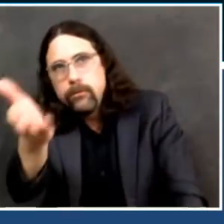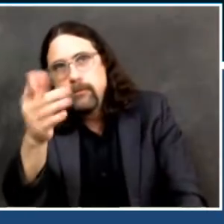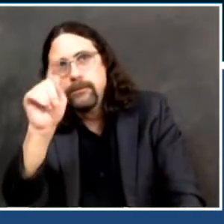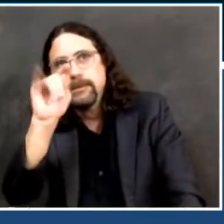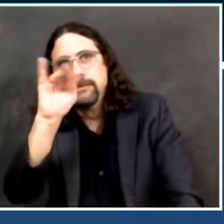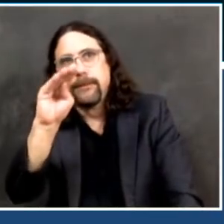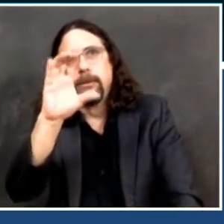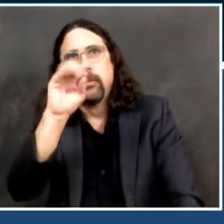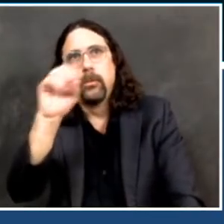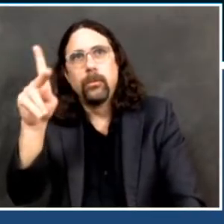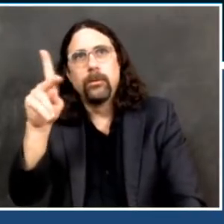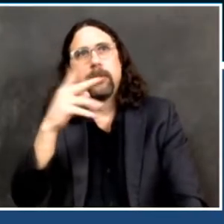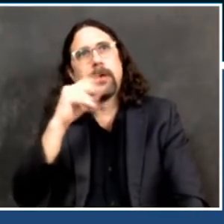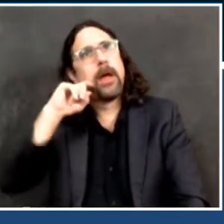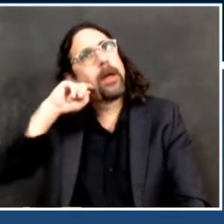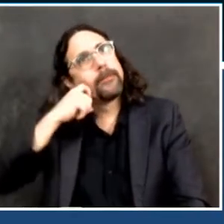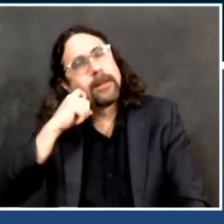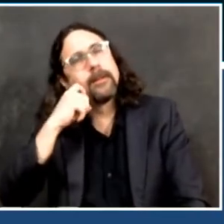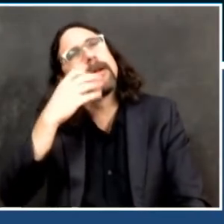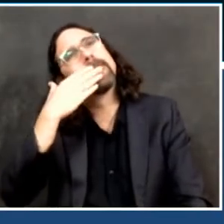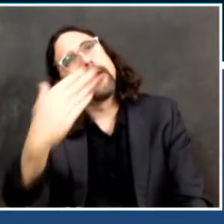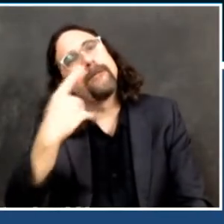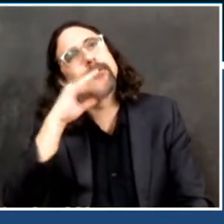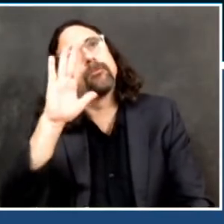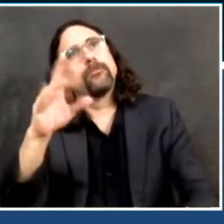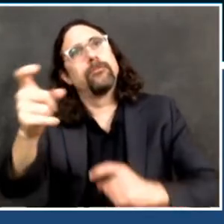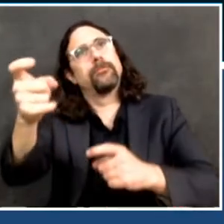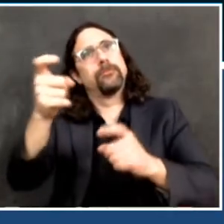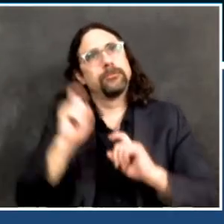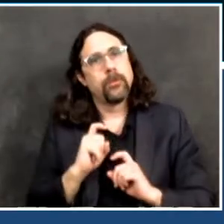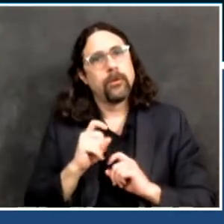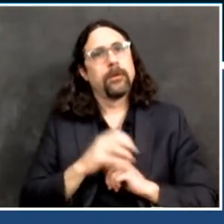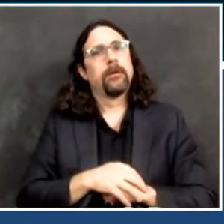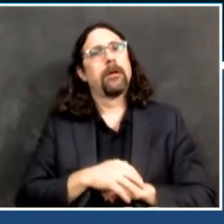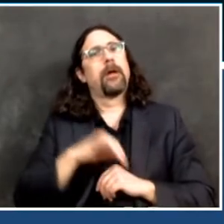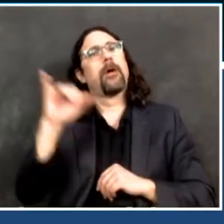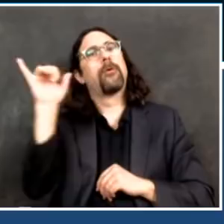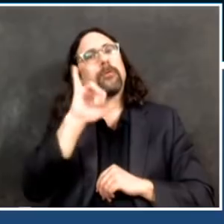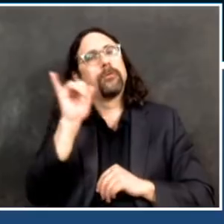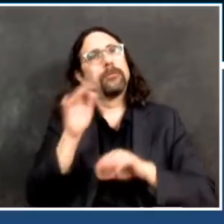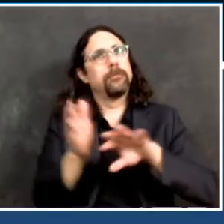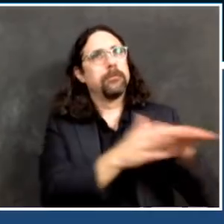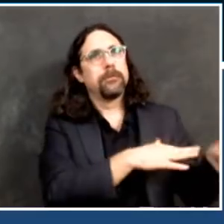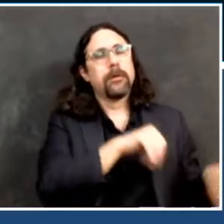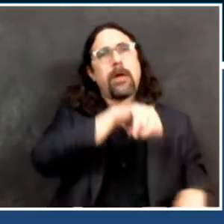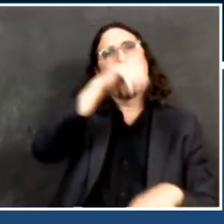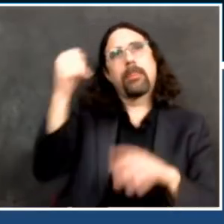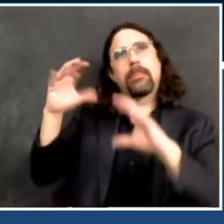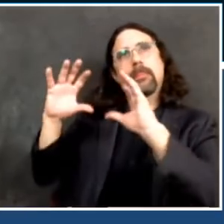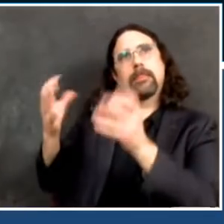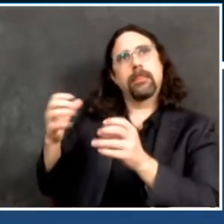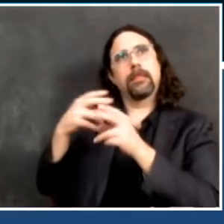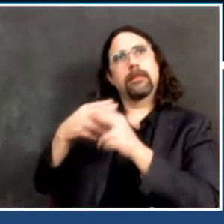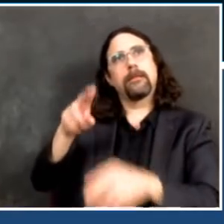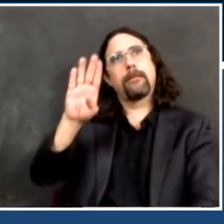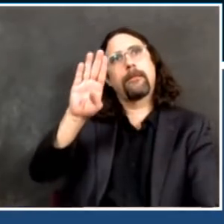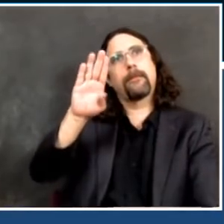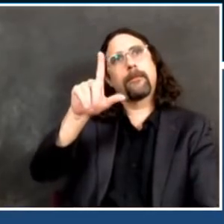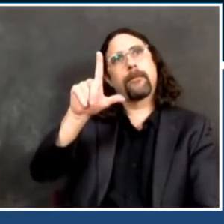Bloomberg. We're really appreciative that Bloomberg Philanthropies made a $6 million donation to World Central